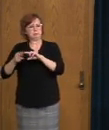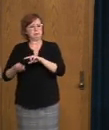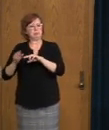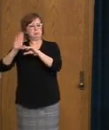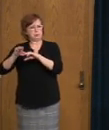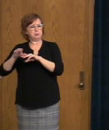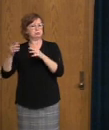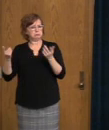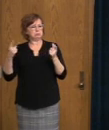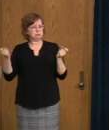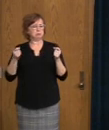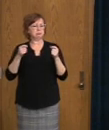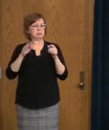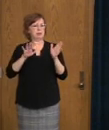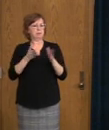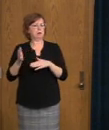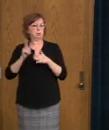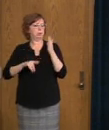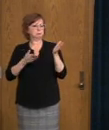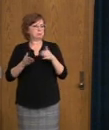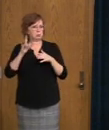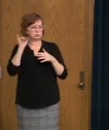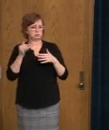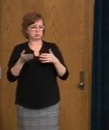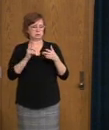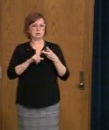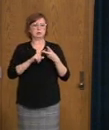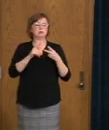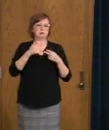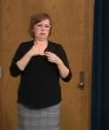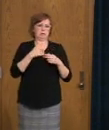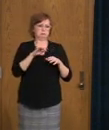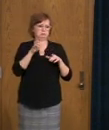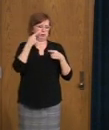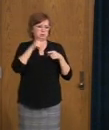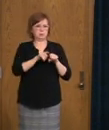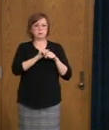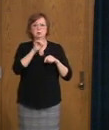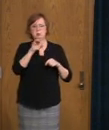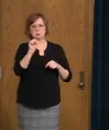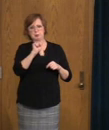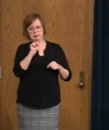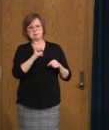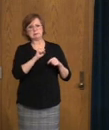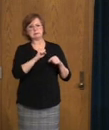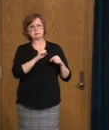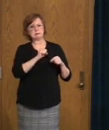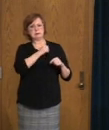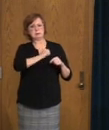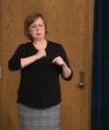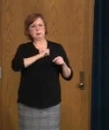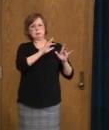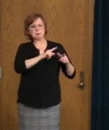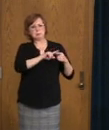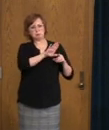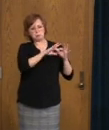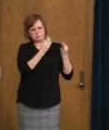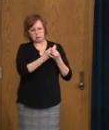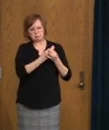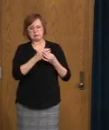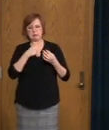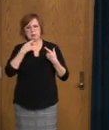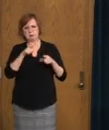ones over the last 24 hours and share our condolences. Again, this is a sober reminder of the real consequences this virus can have